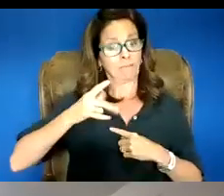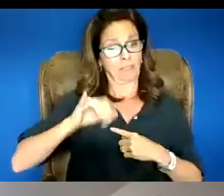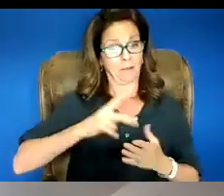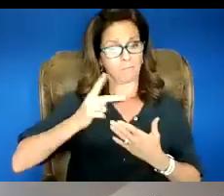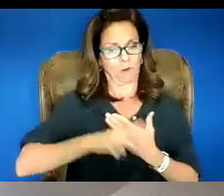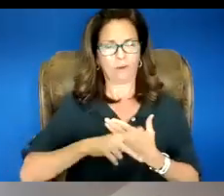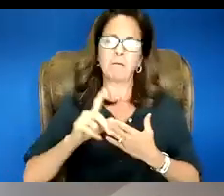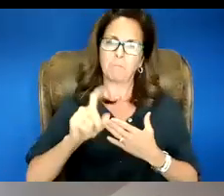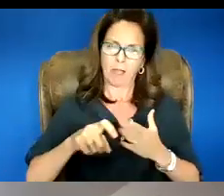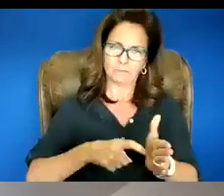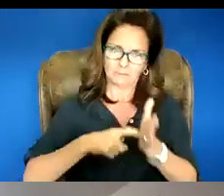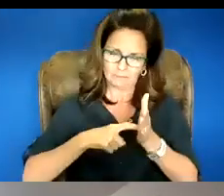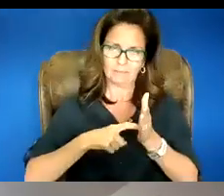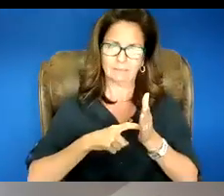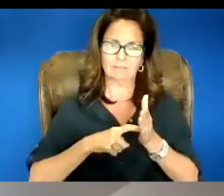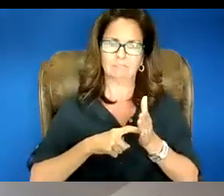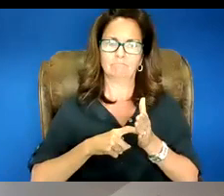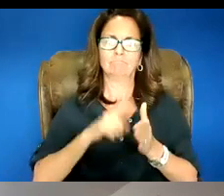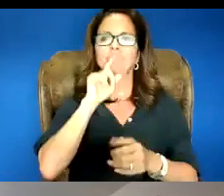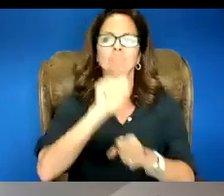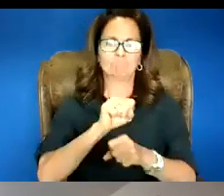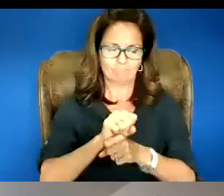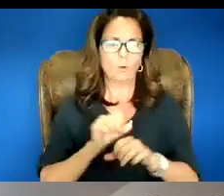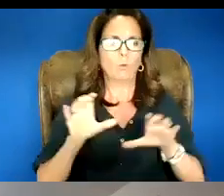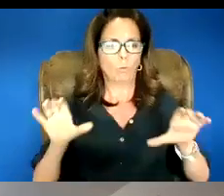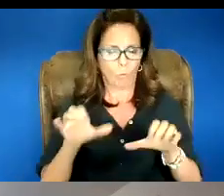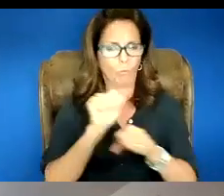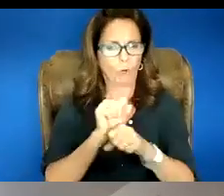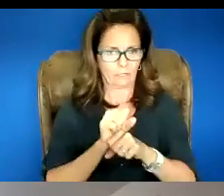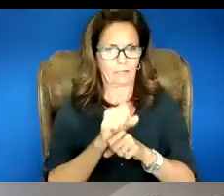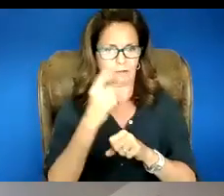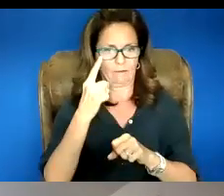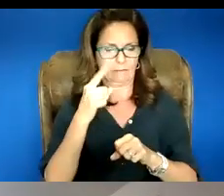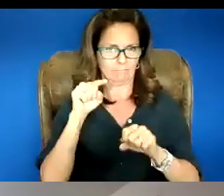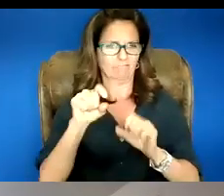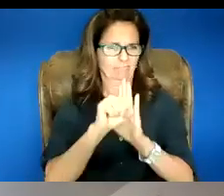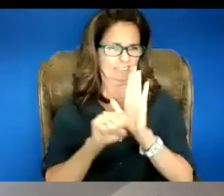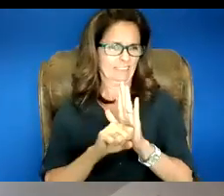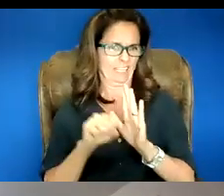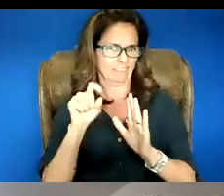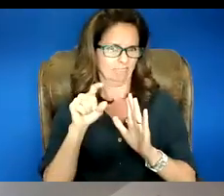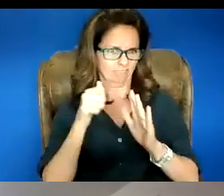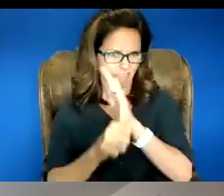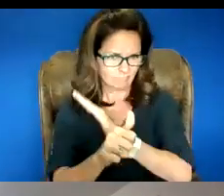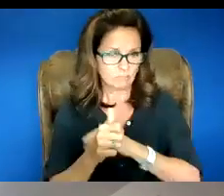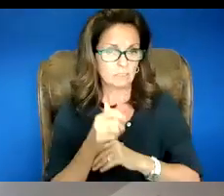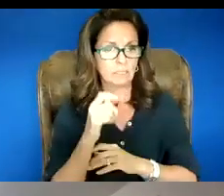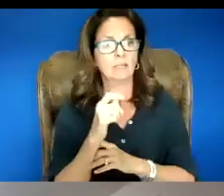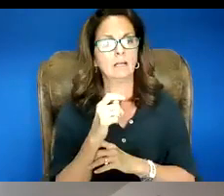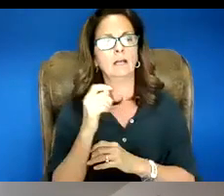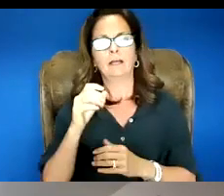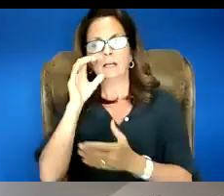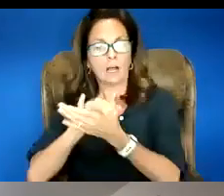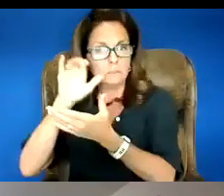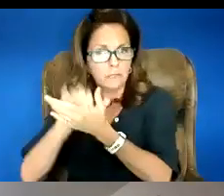an active employee of any agency of the state. So even if you're on one of those health plans,